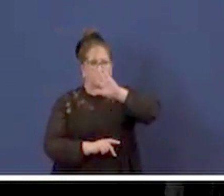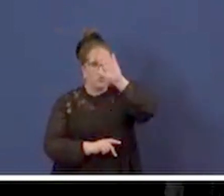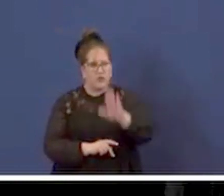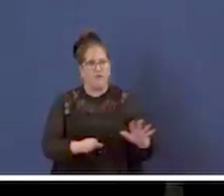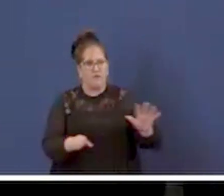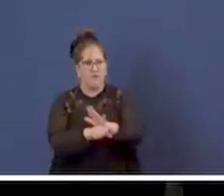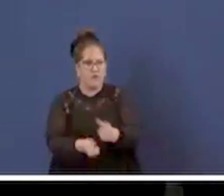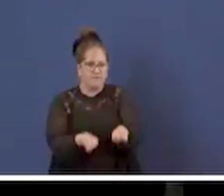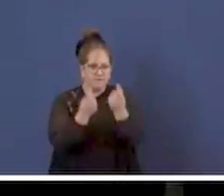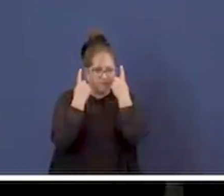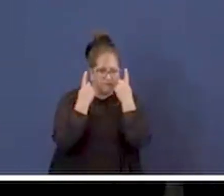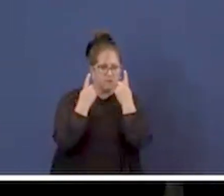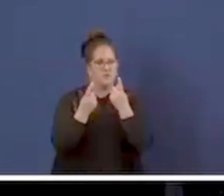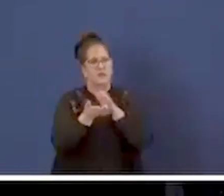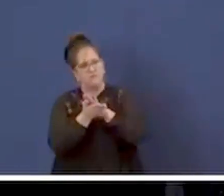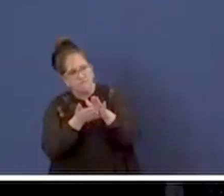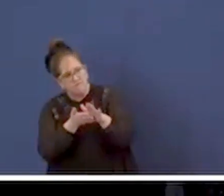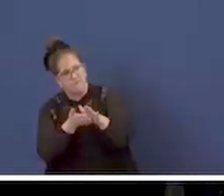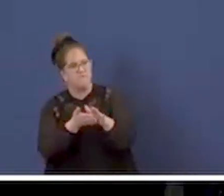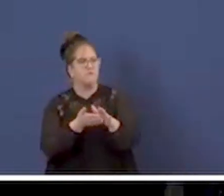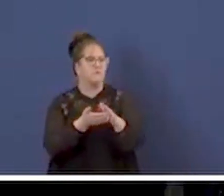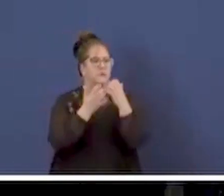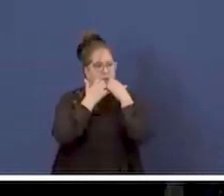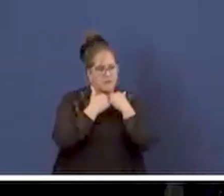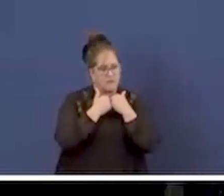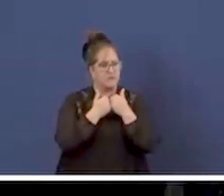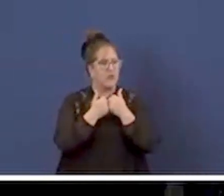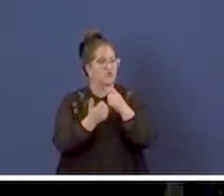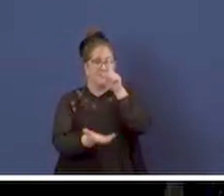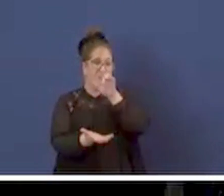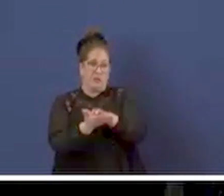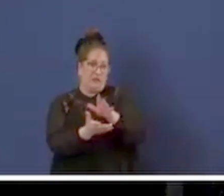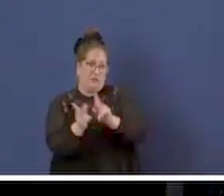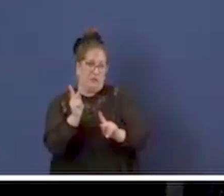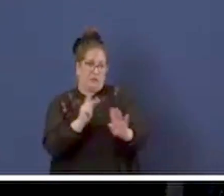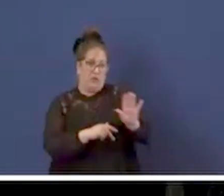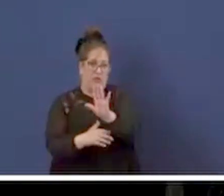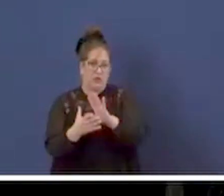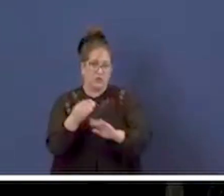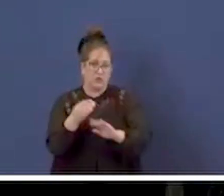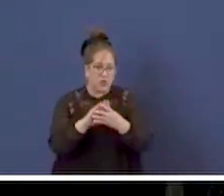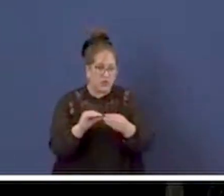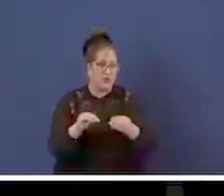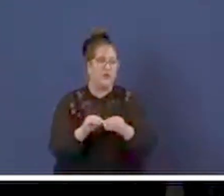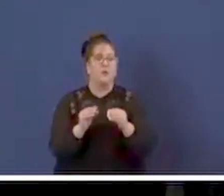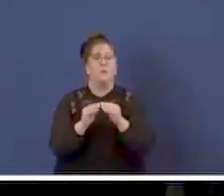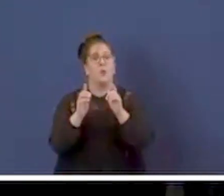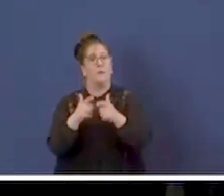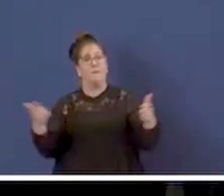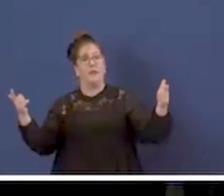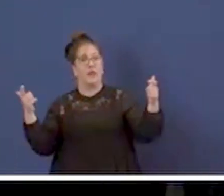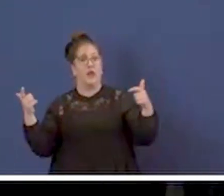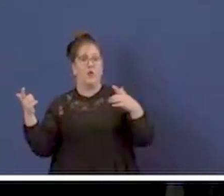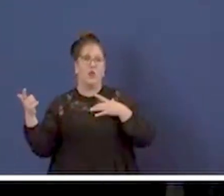everyone with kindness and respect, and to start by just believing them. And on a larger level, I would love to see